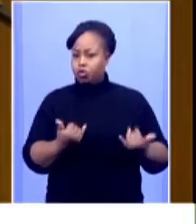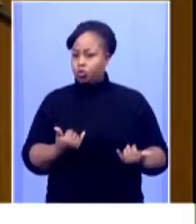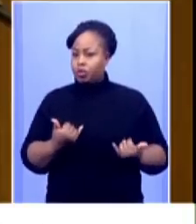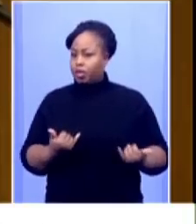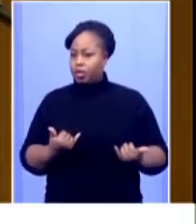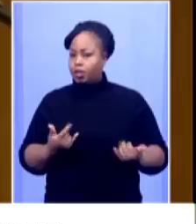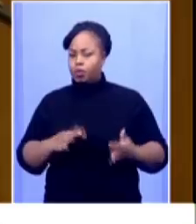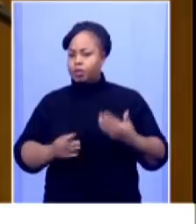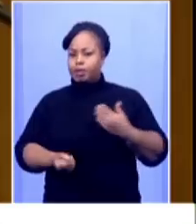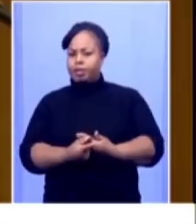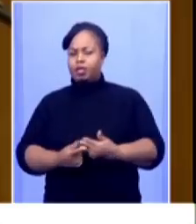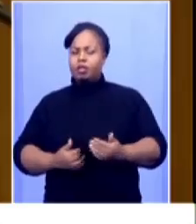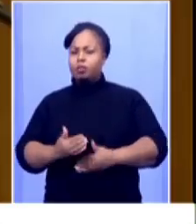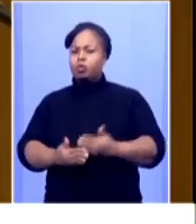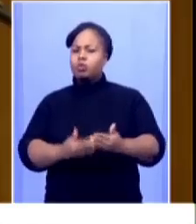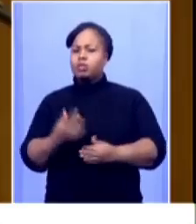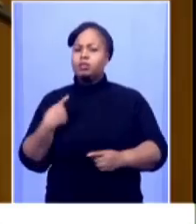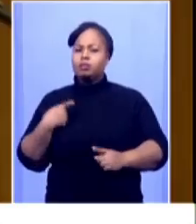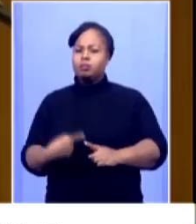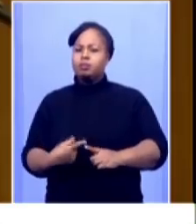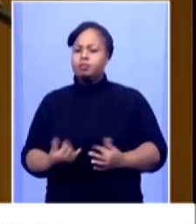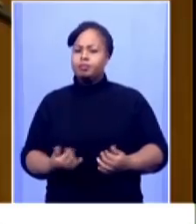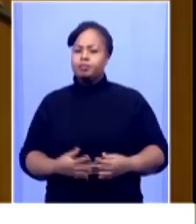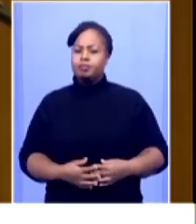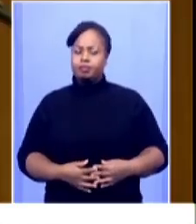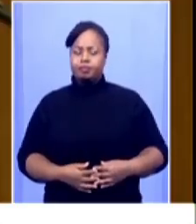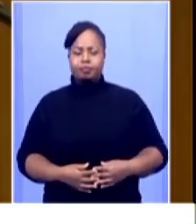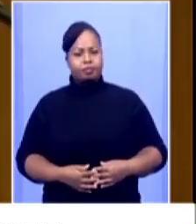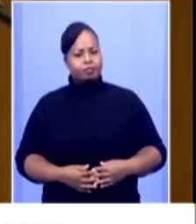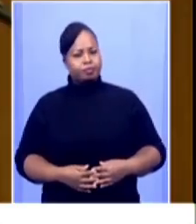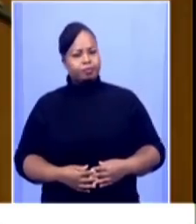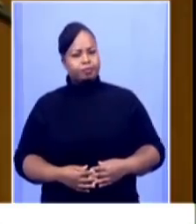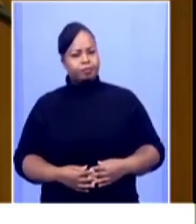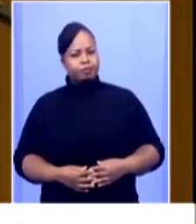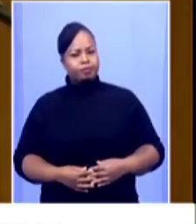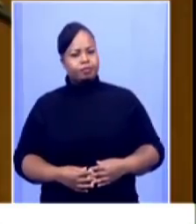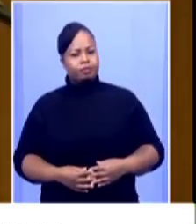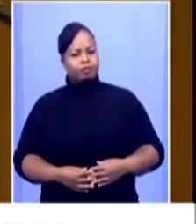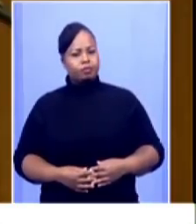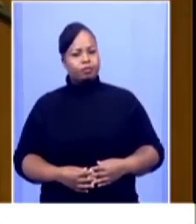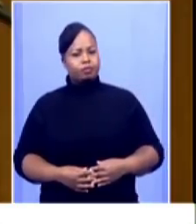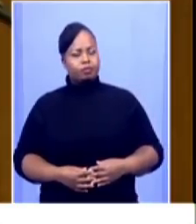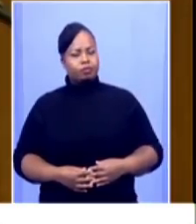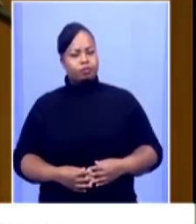in the process? My lady, excuse me, from the side of the state,